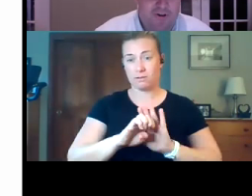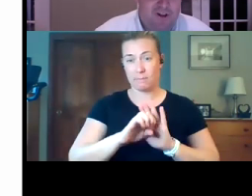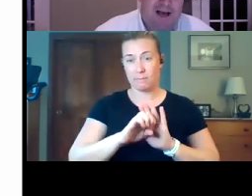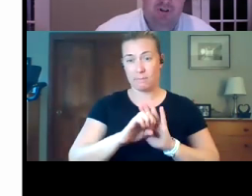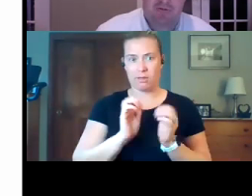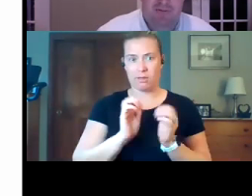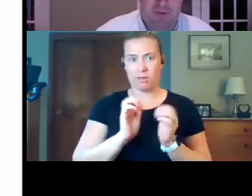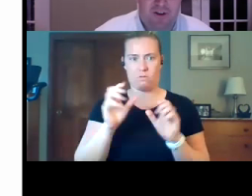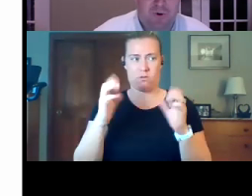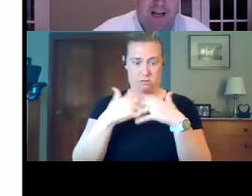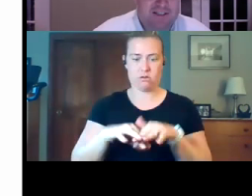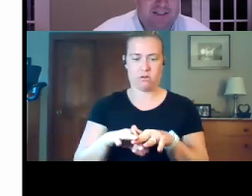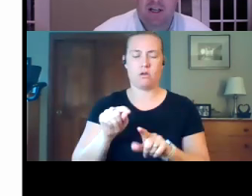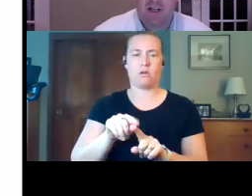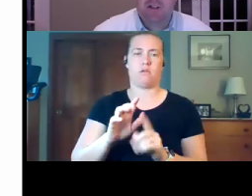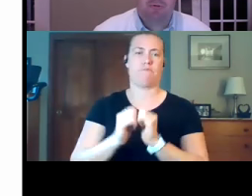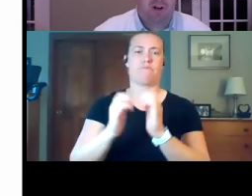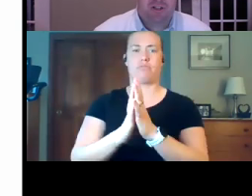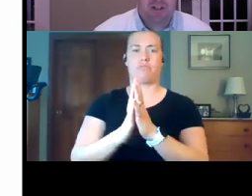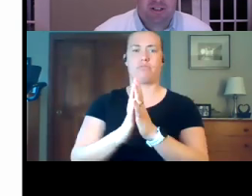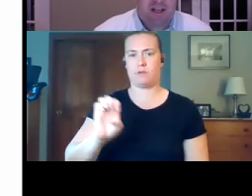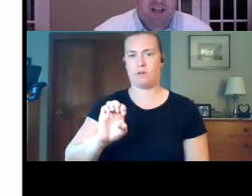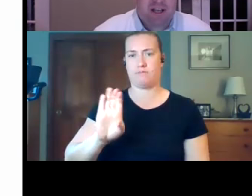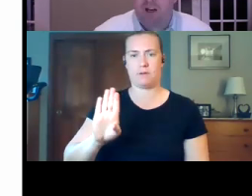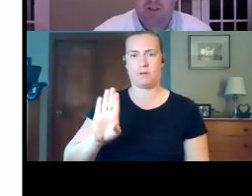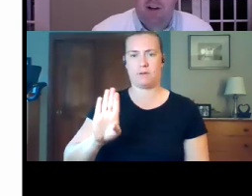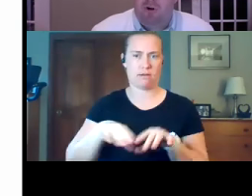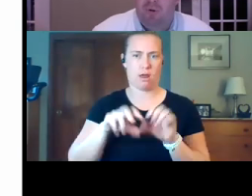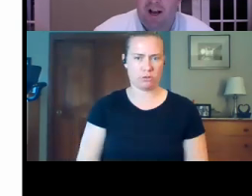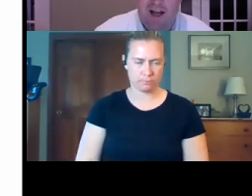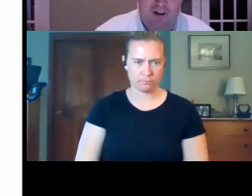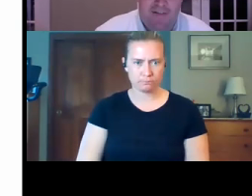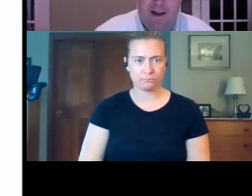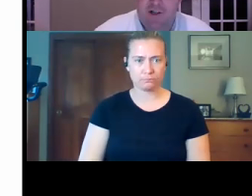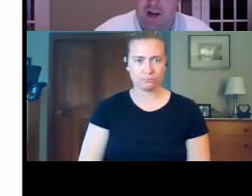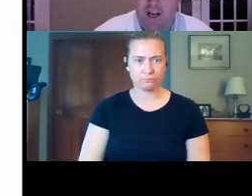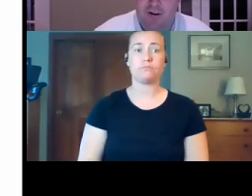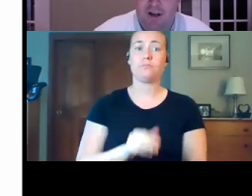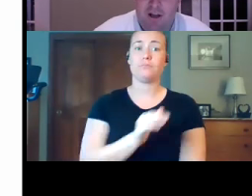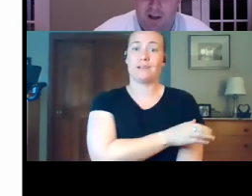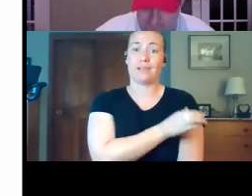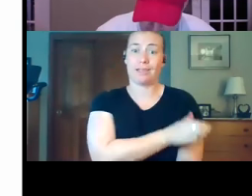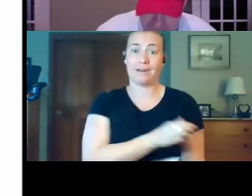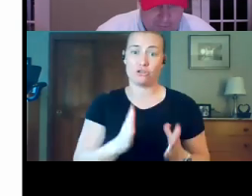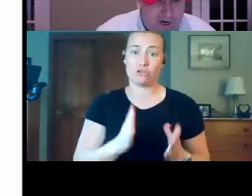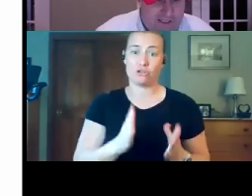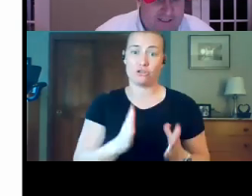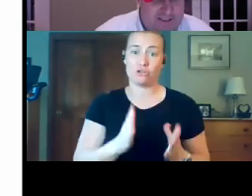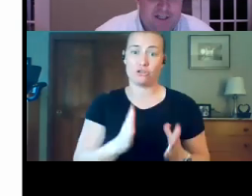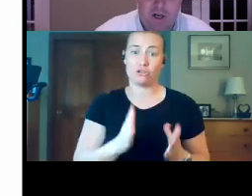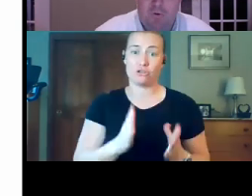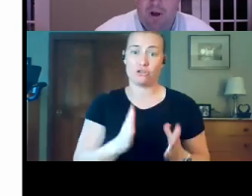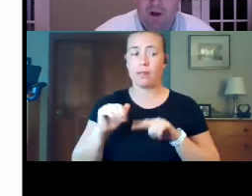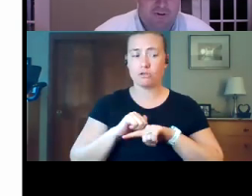to increase the adoption of an evidence-based practice. So for instance, at the clinician level, we might have online training for a given